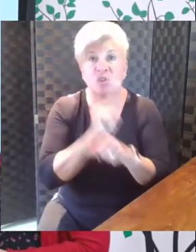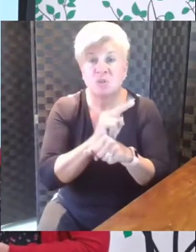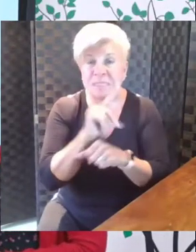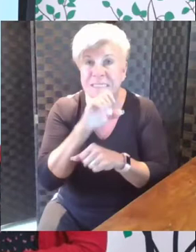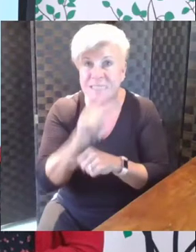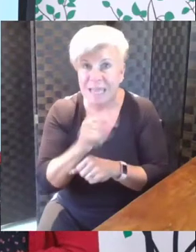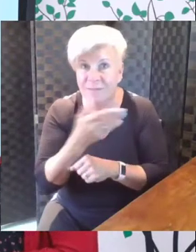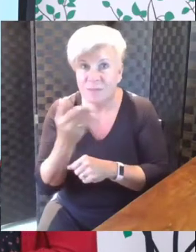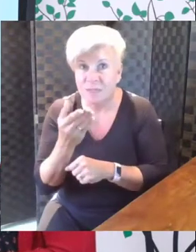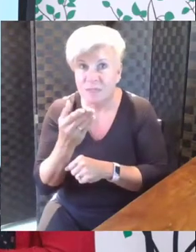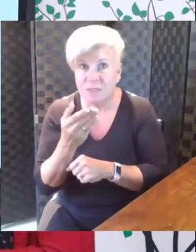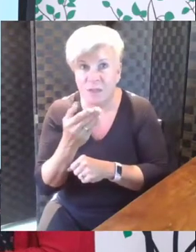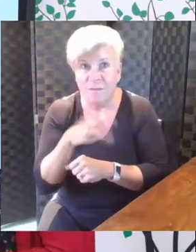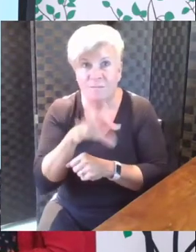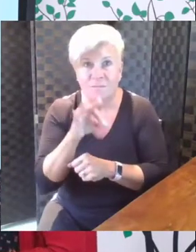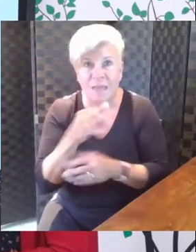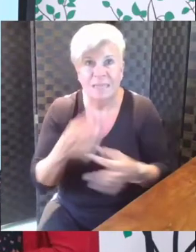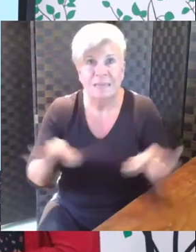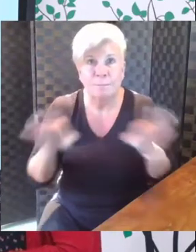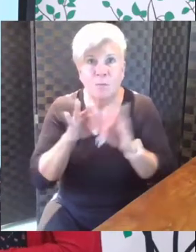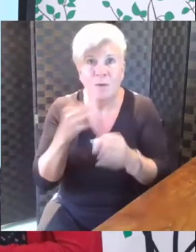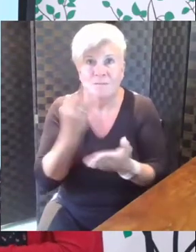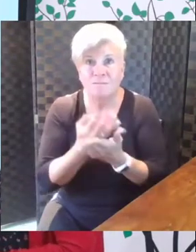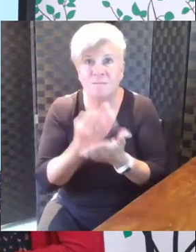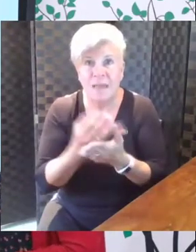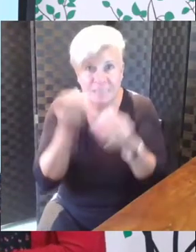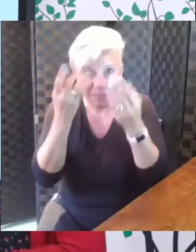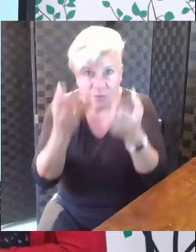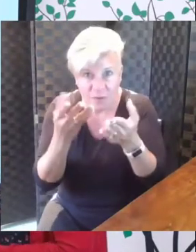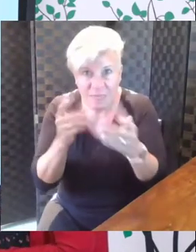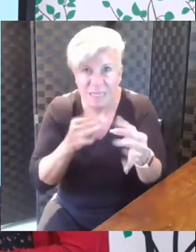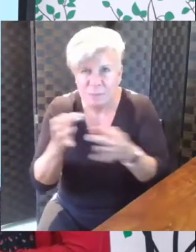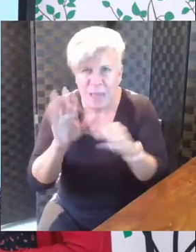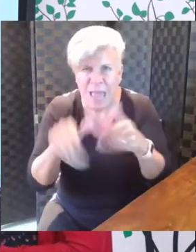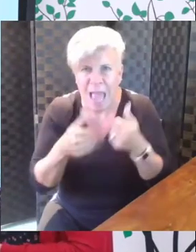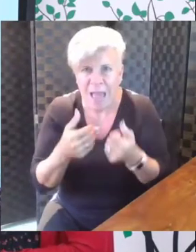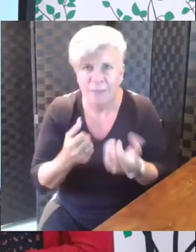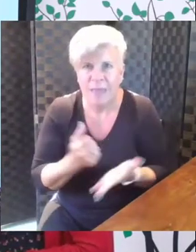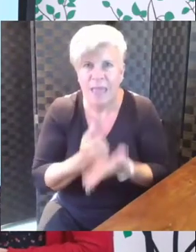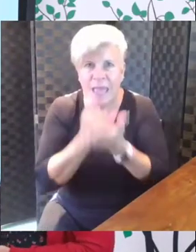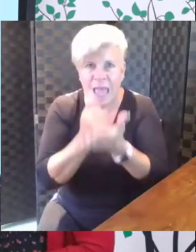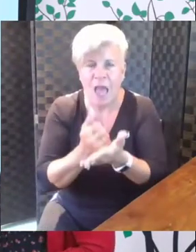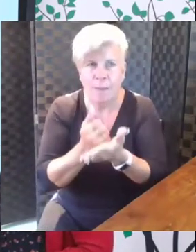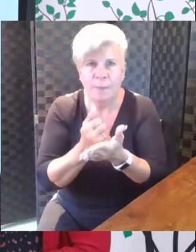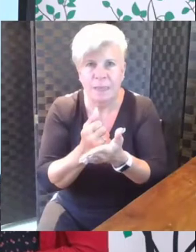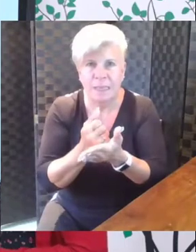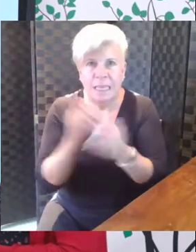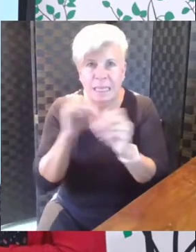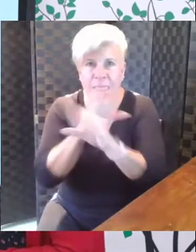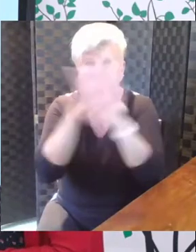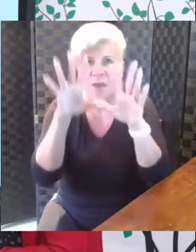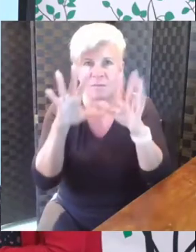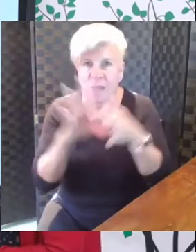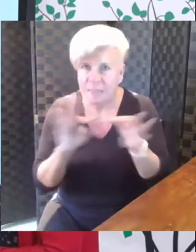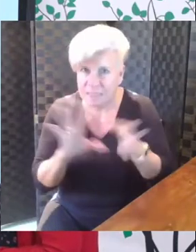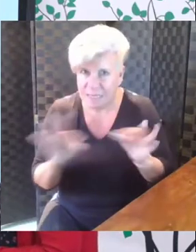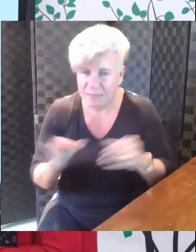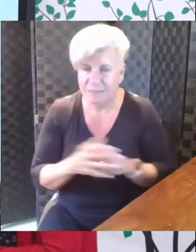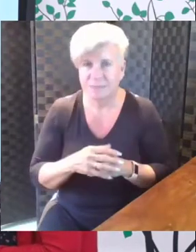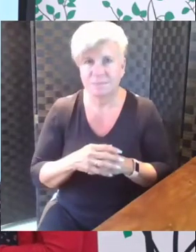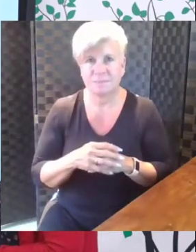to locate key facts or information and explain how they contribute to and clarify a